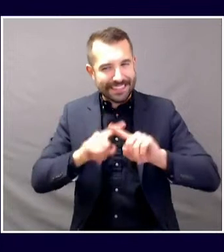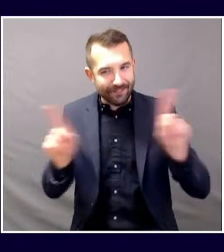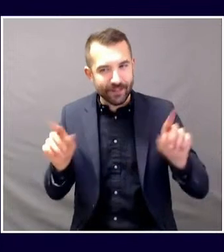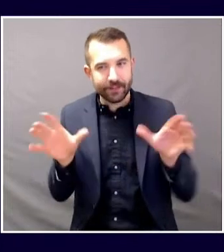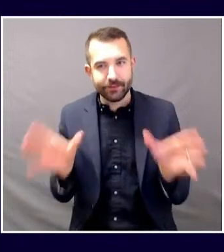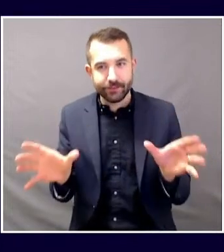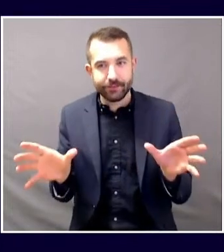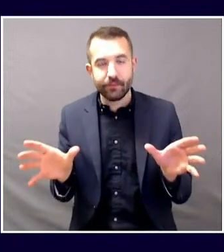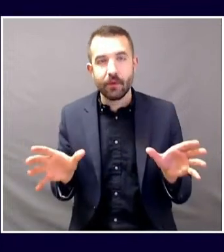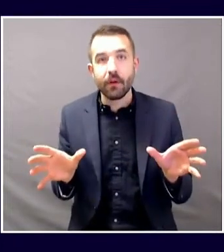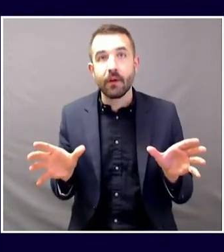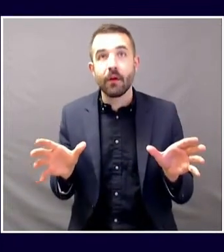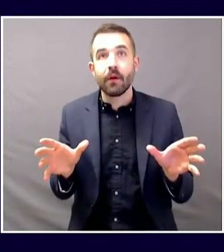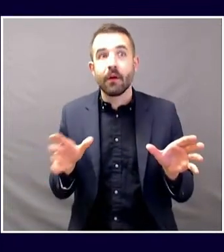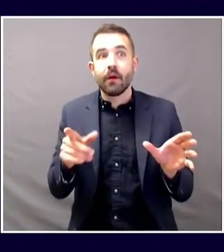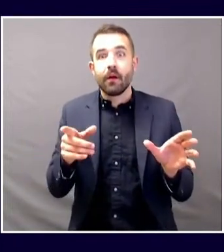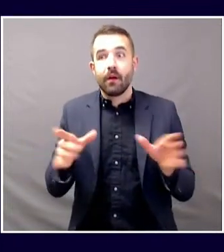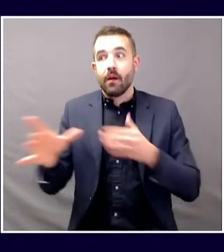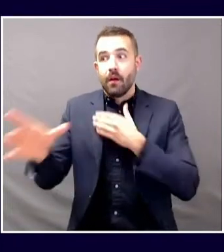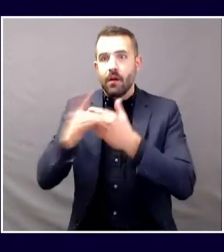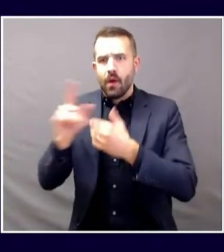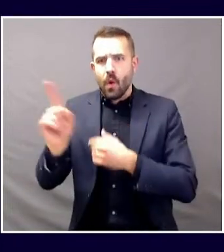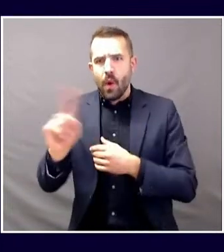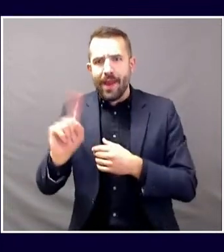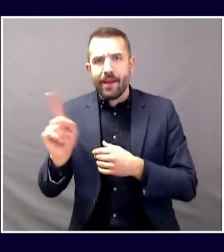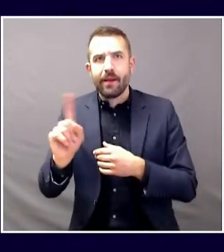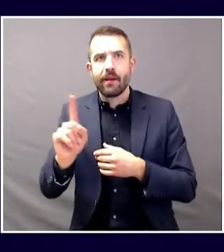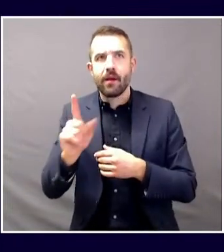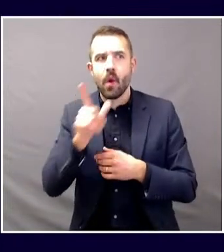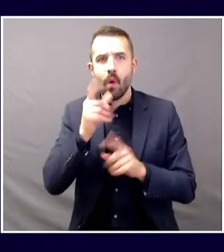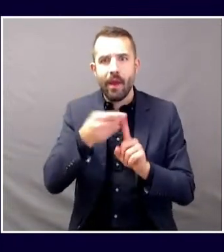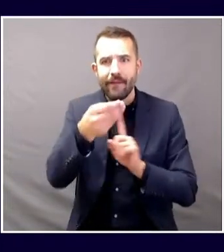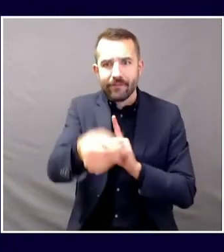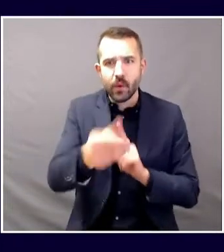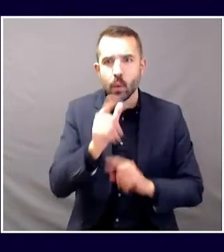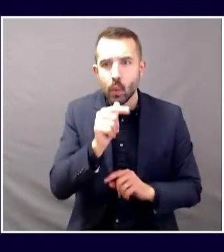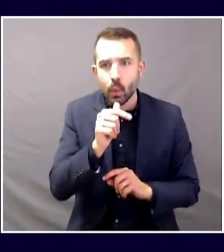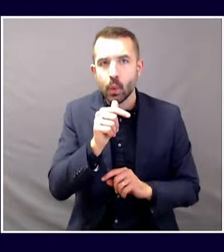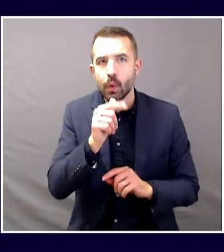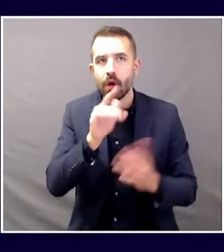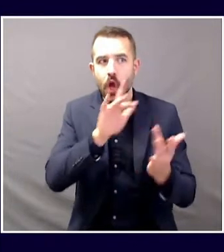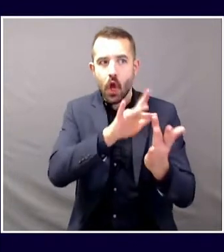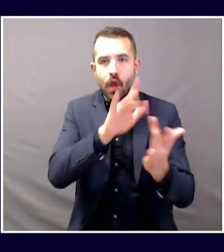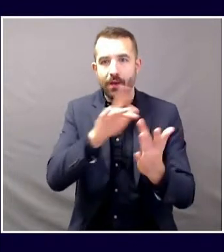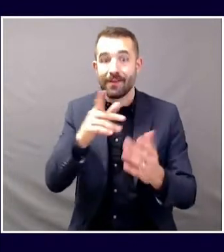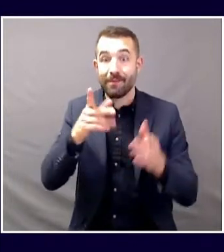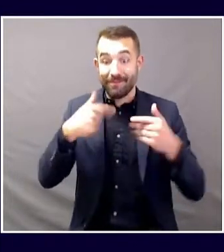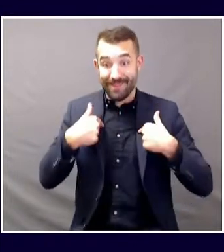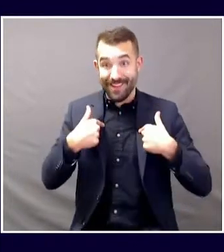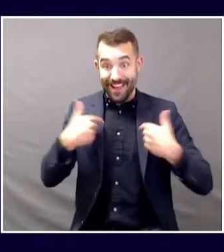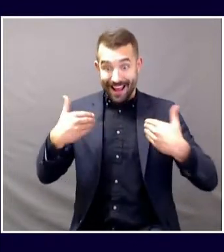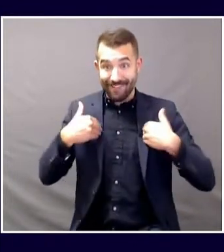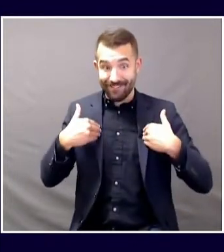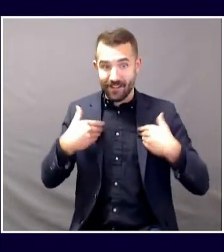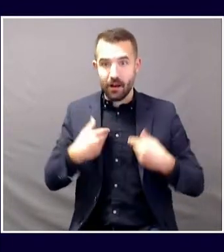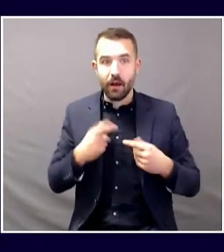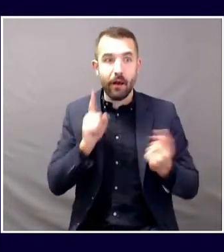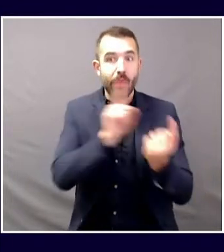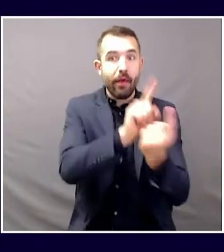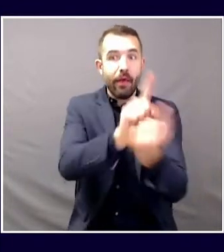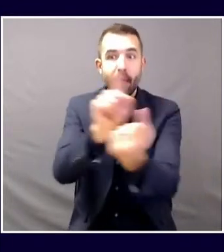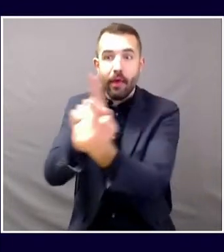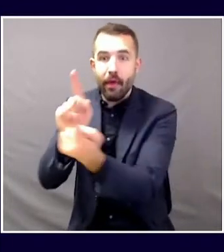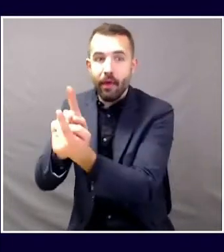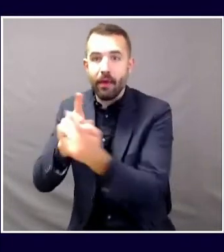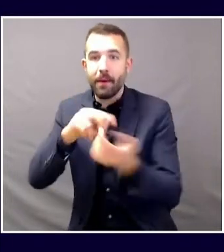from, that's transmission, versus who you gave it to, that's contact tracing. the change that we announced was in